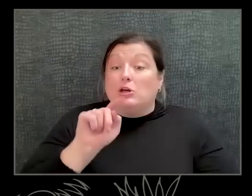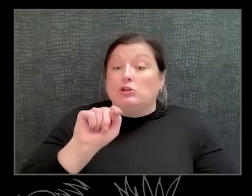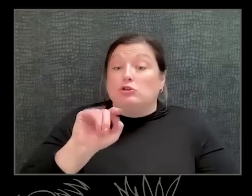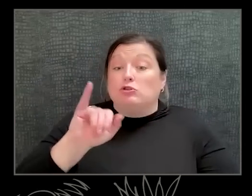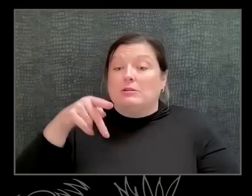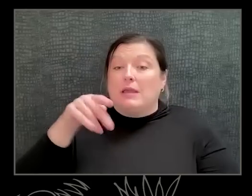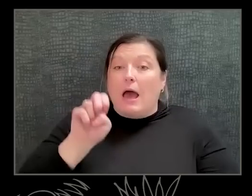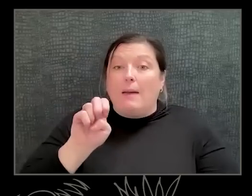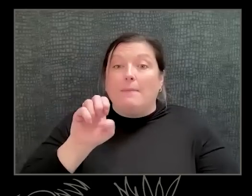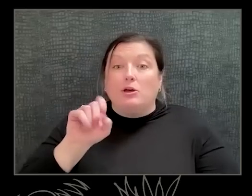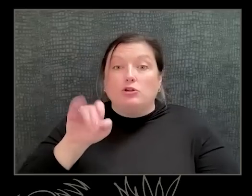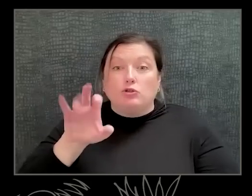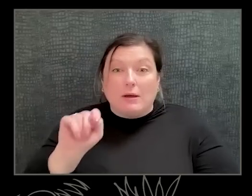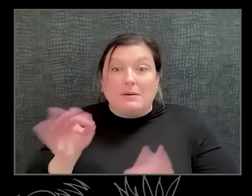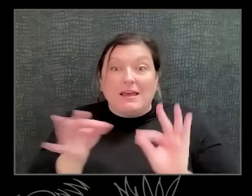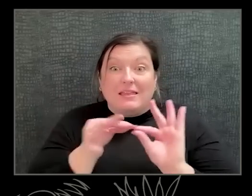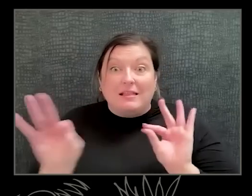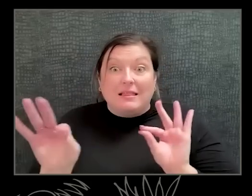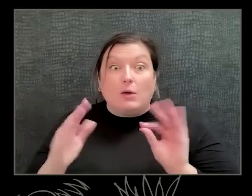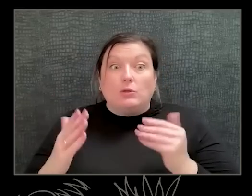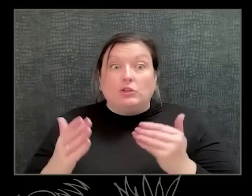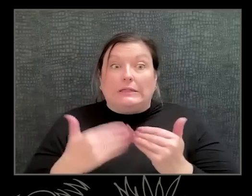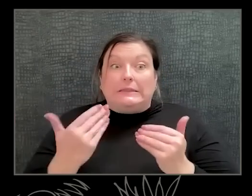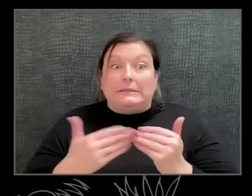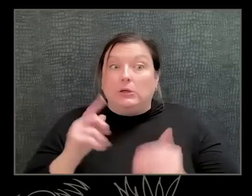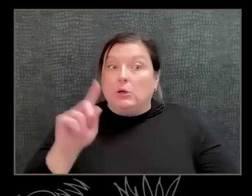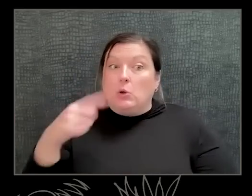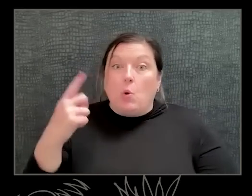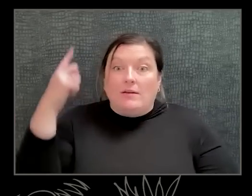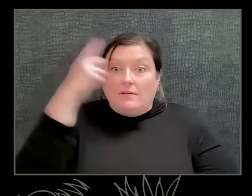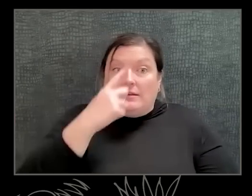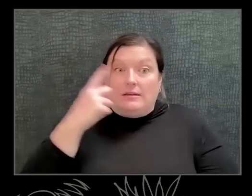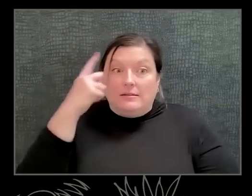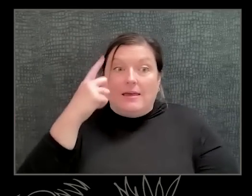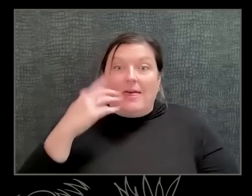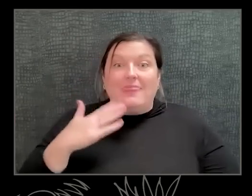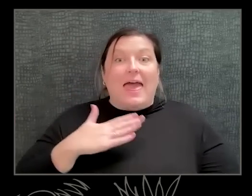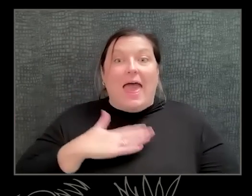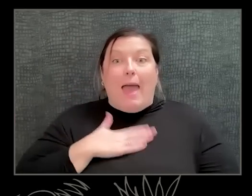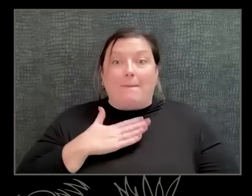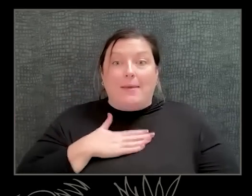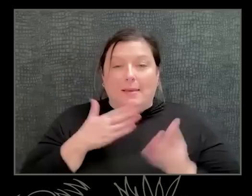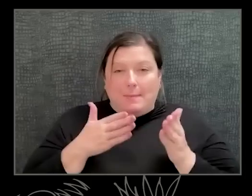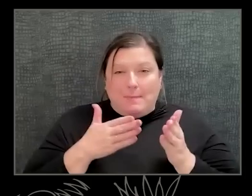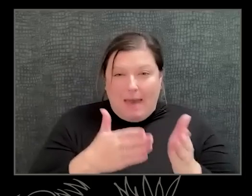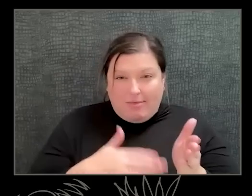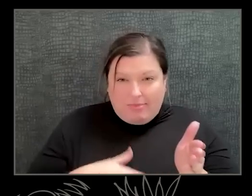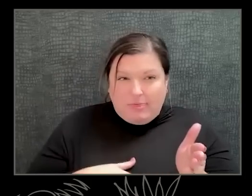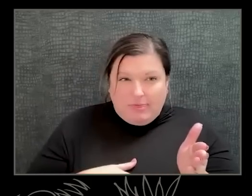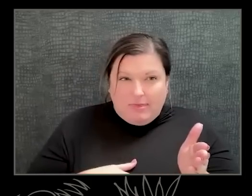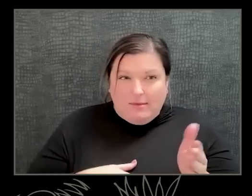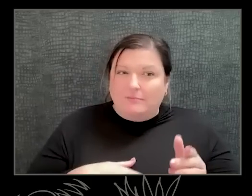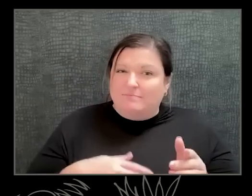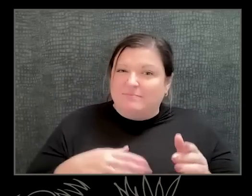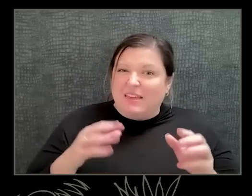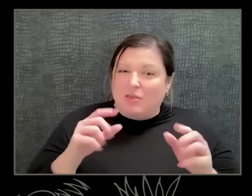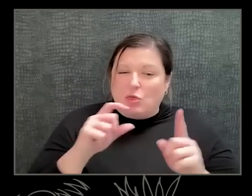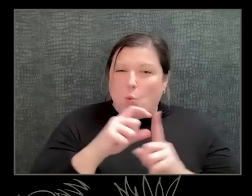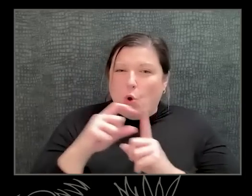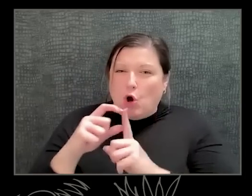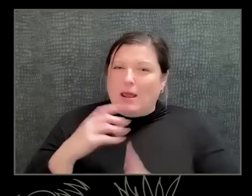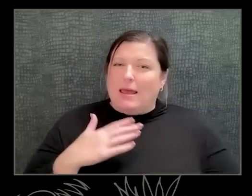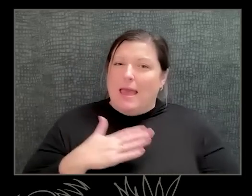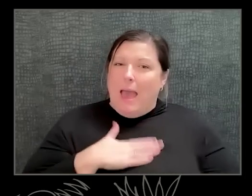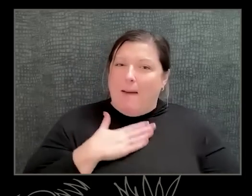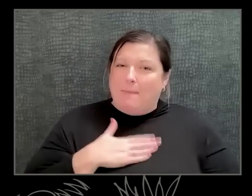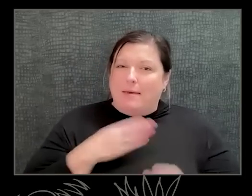that the language makes it far too easy to only ever consider the happy path. I want to focus in on that, the happy path. And I want to